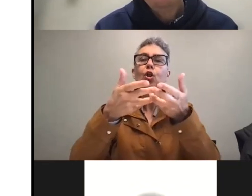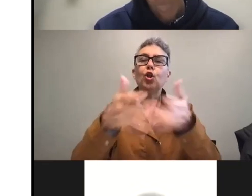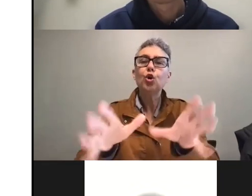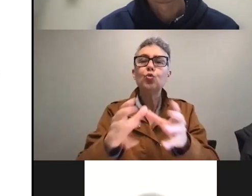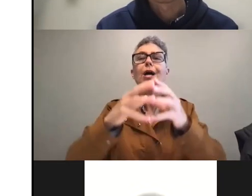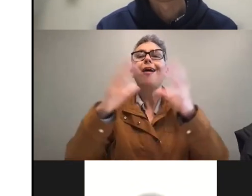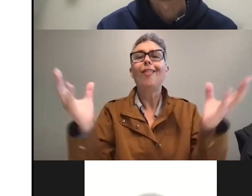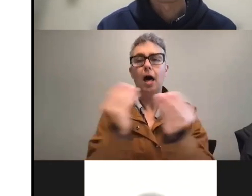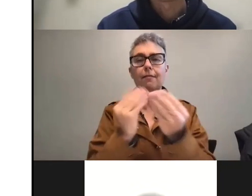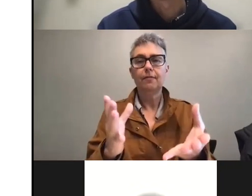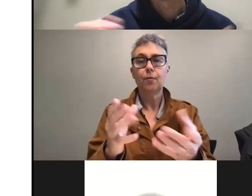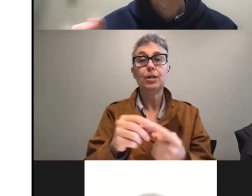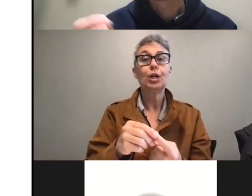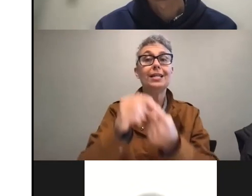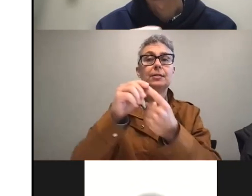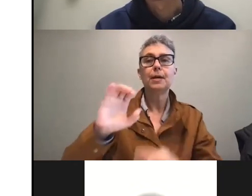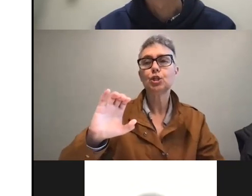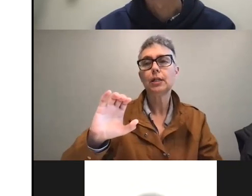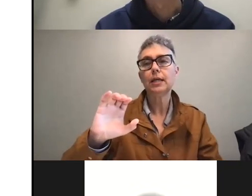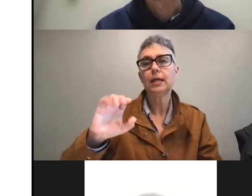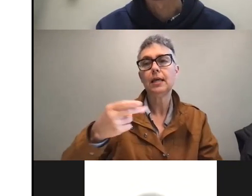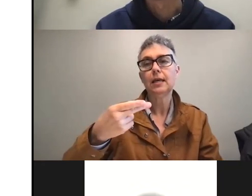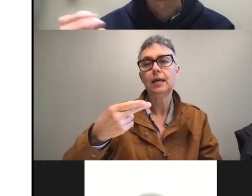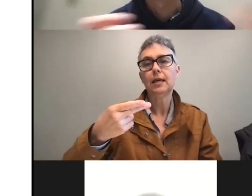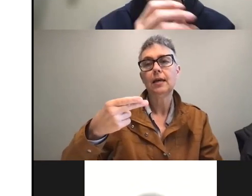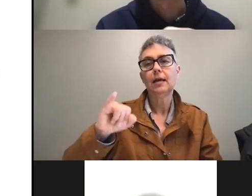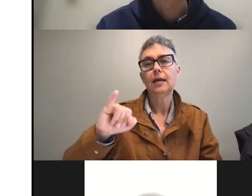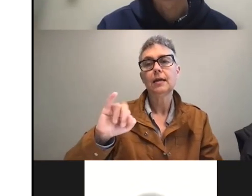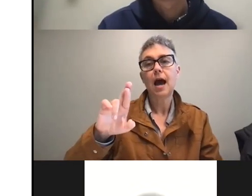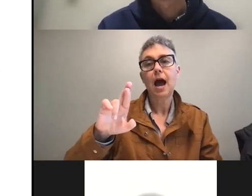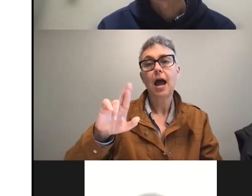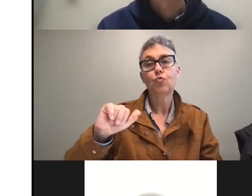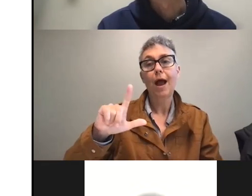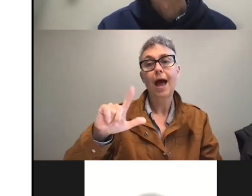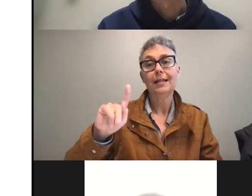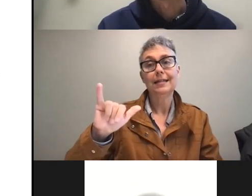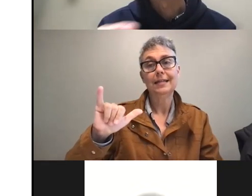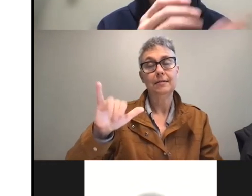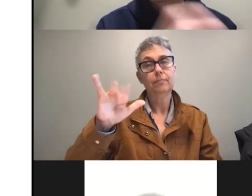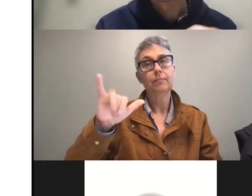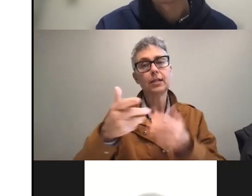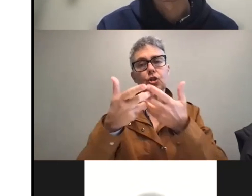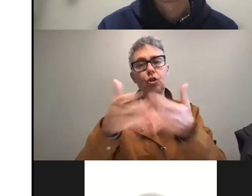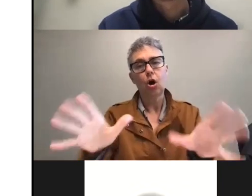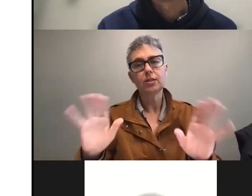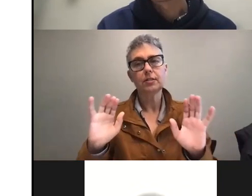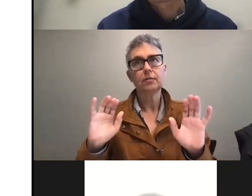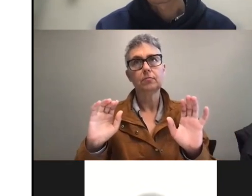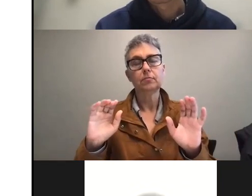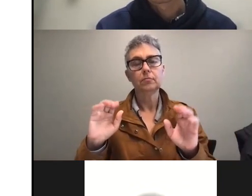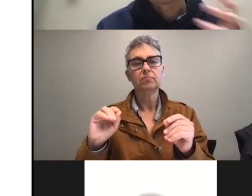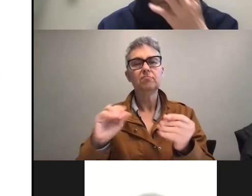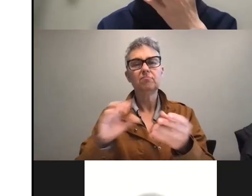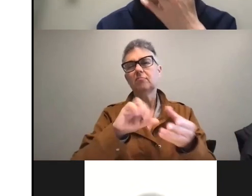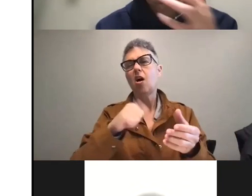chirality. And this has been addressed in a variety of work on previously. So